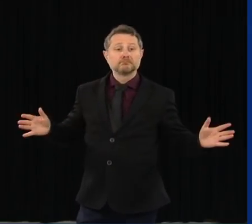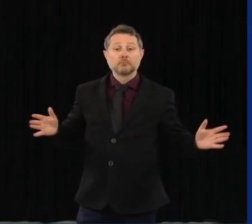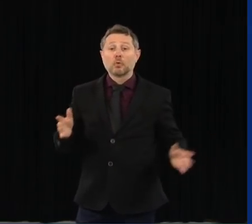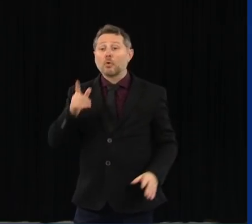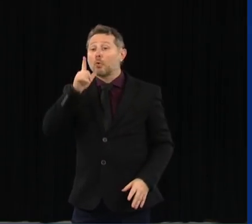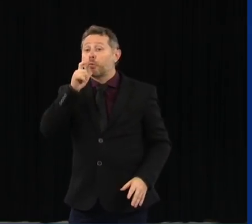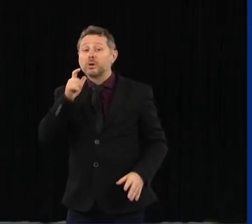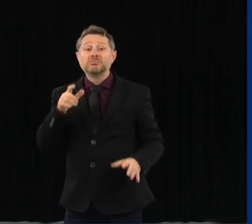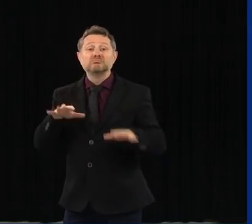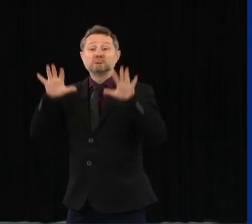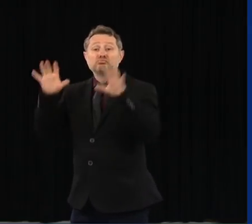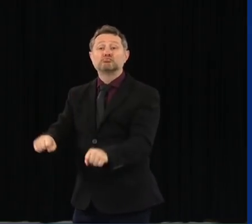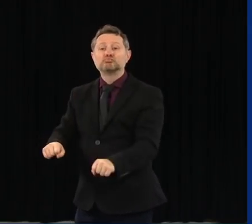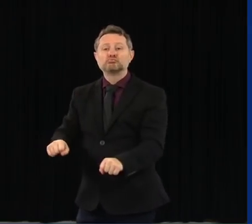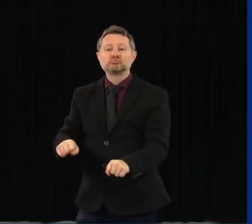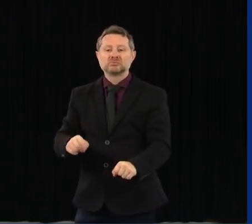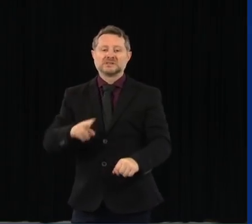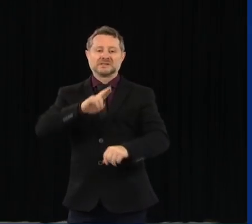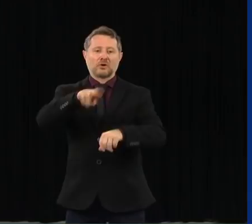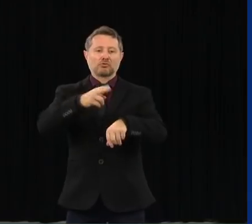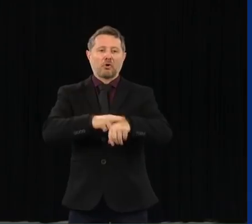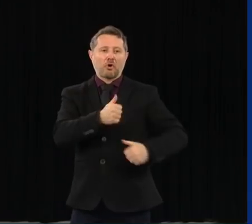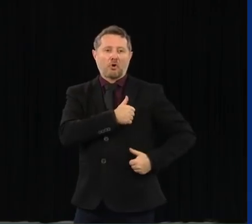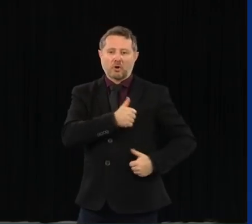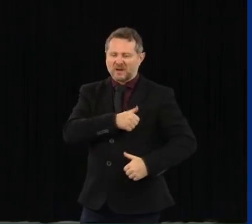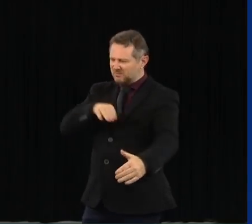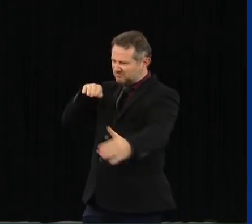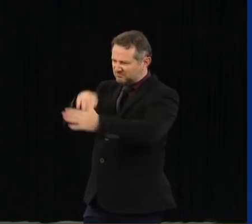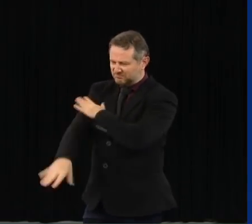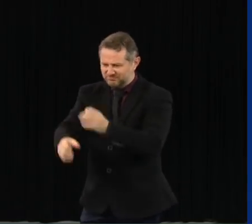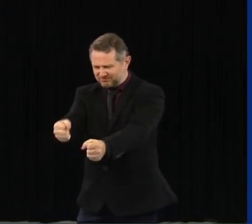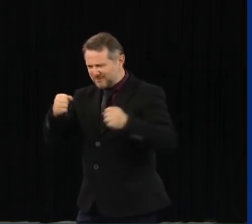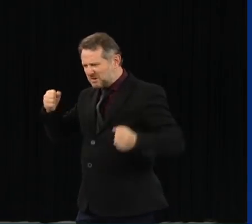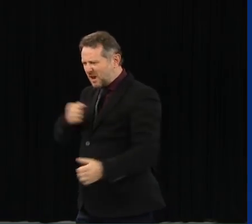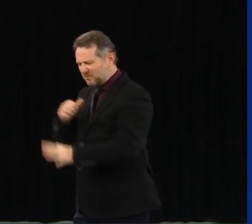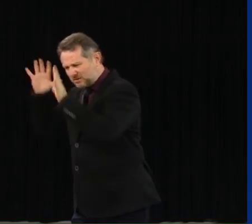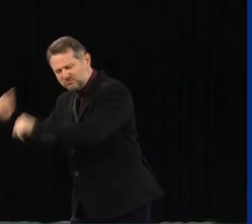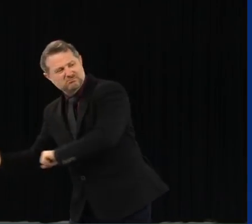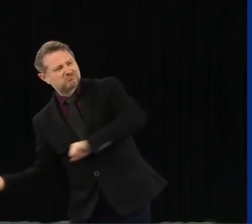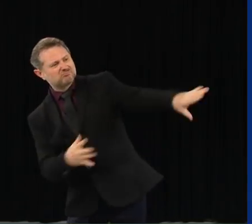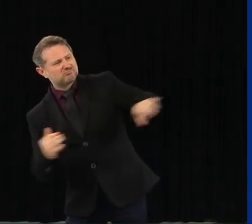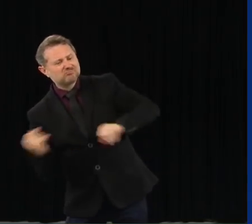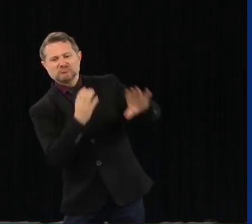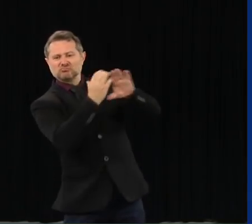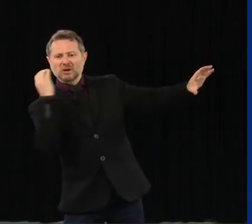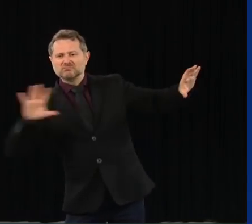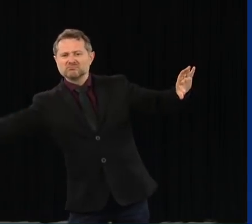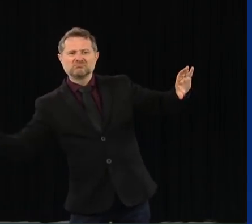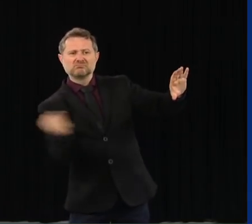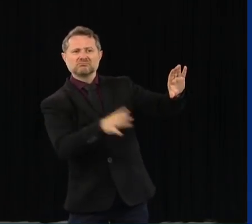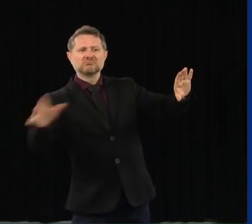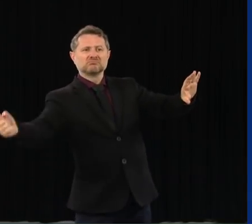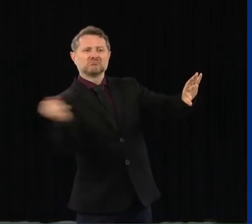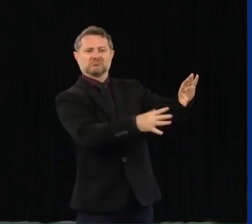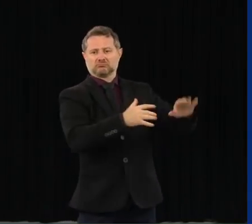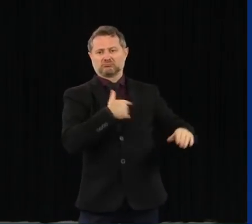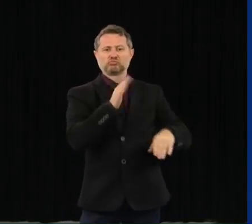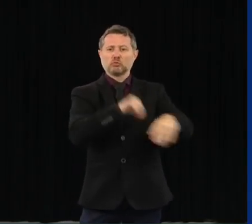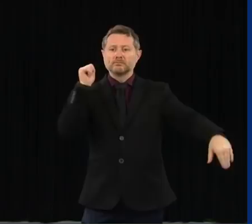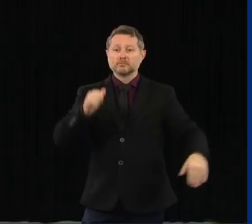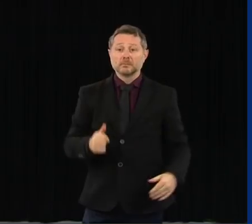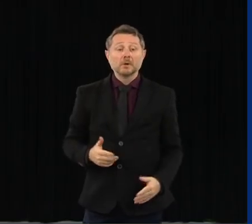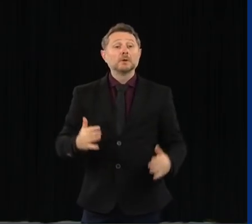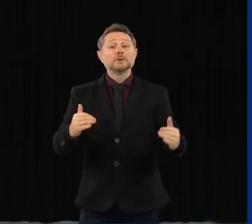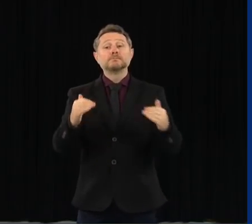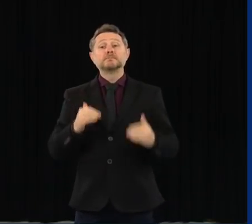which are all across the state, and deploy them to places where we need them. State budget passed last night, 3